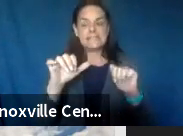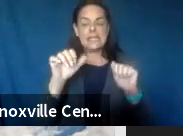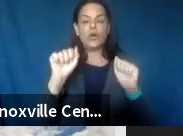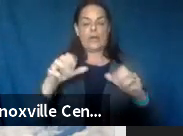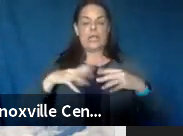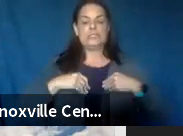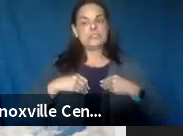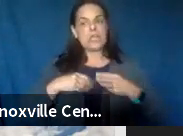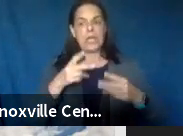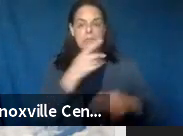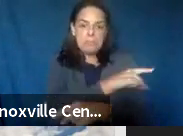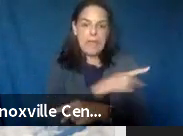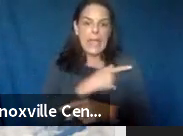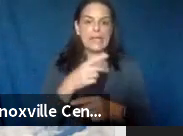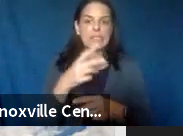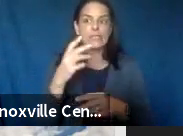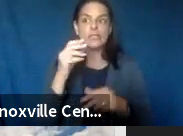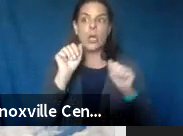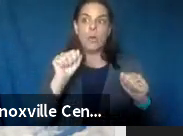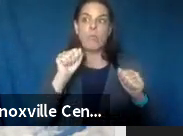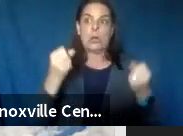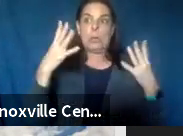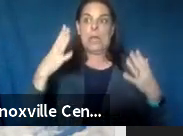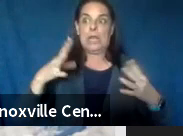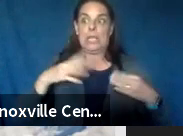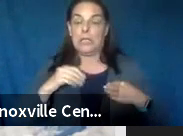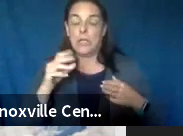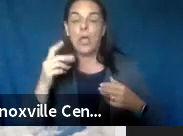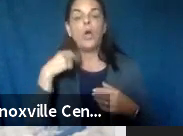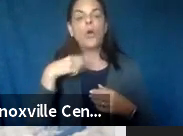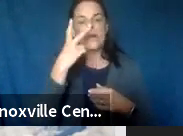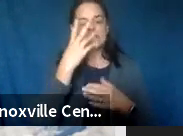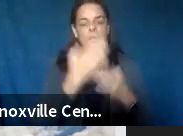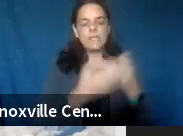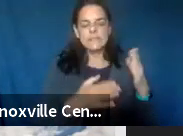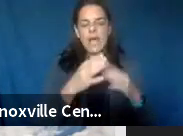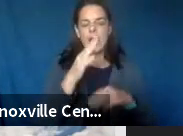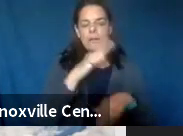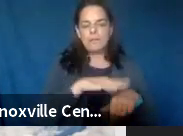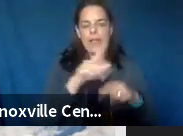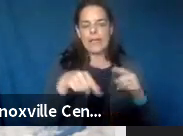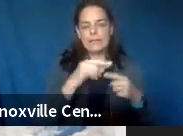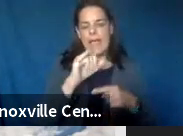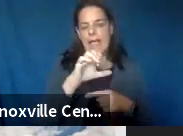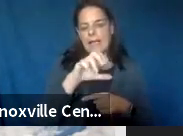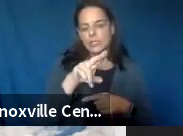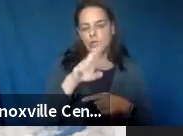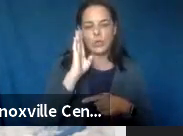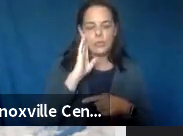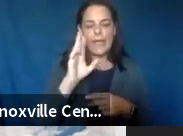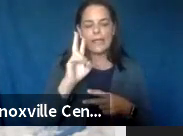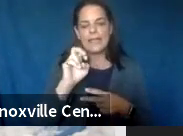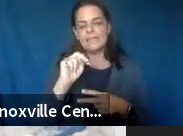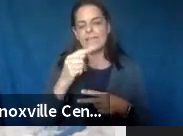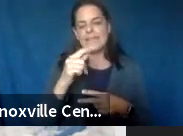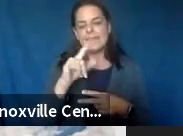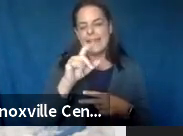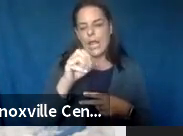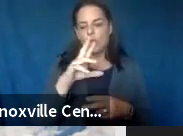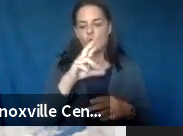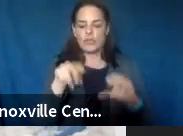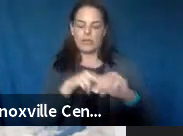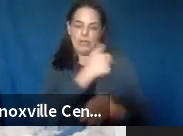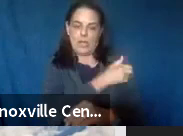capacity. We saw no flags regarding ventilators, ICU beds, or hospitalizations. That said, hospitalizations